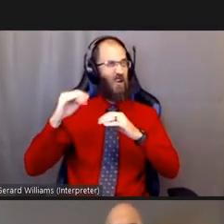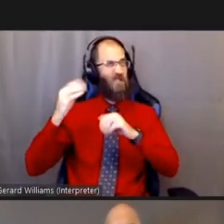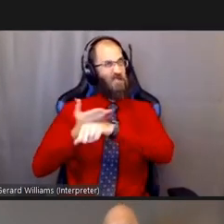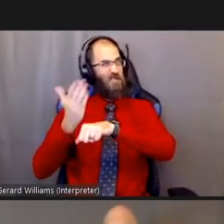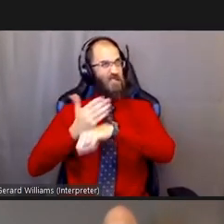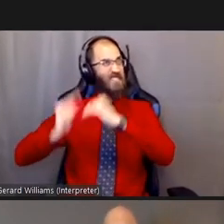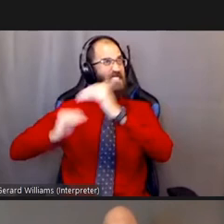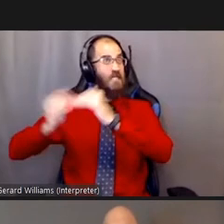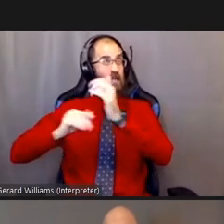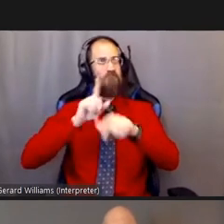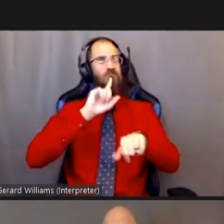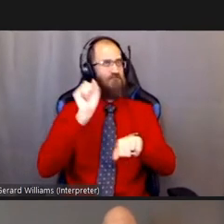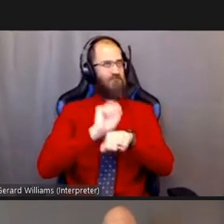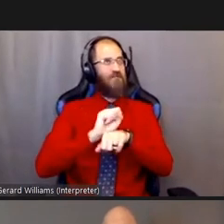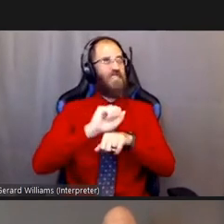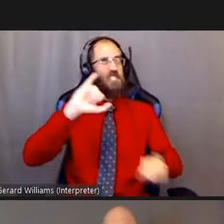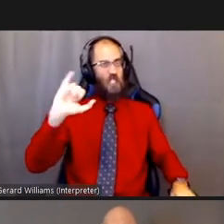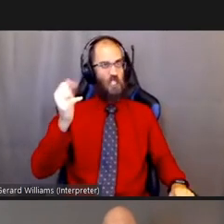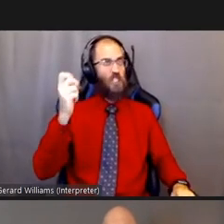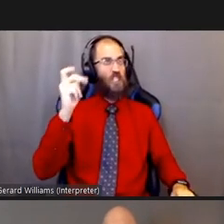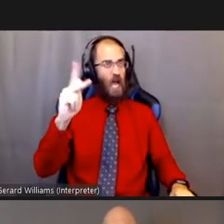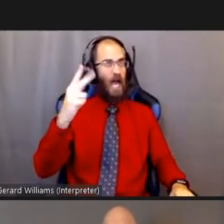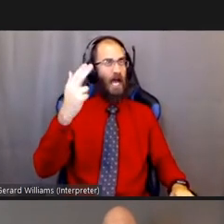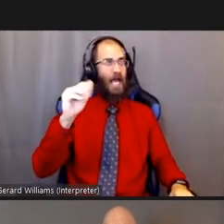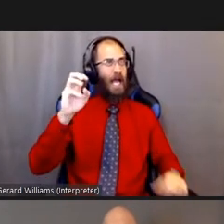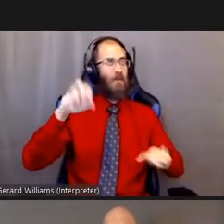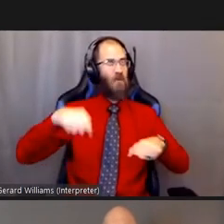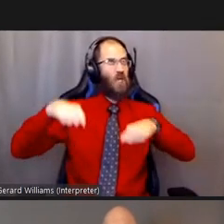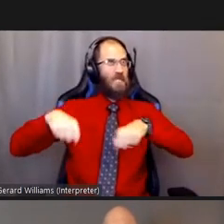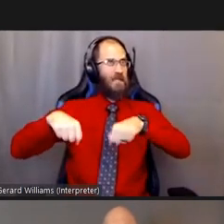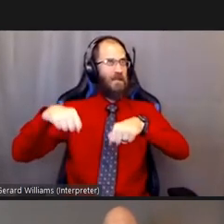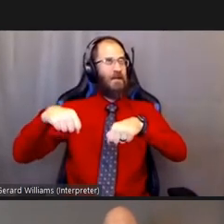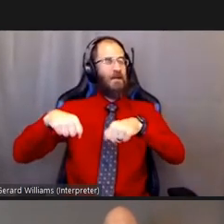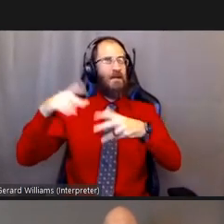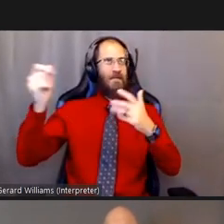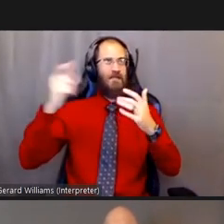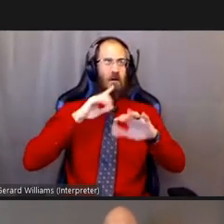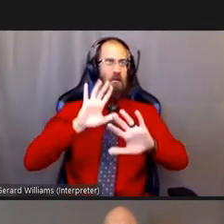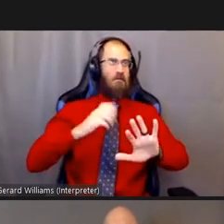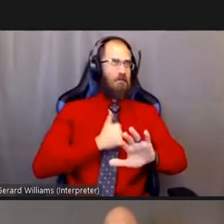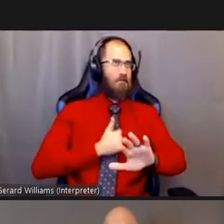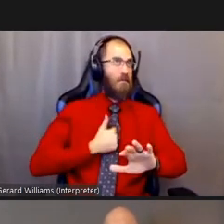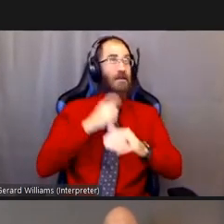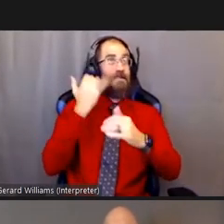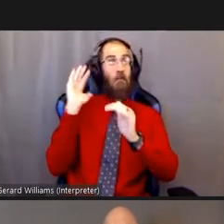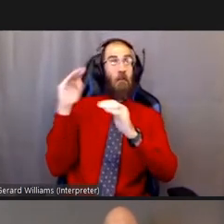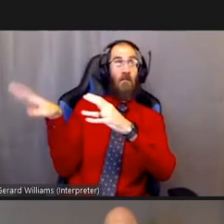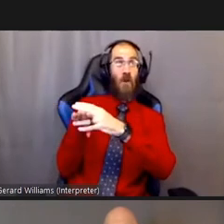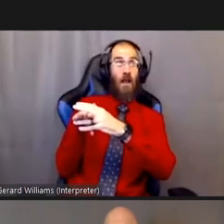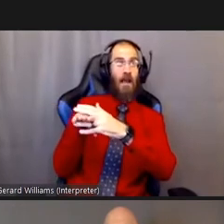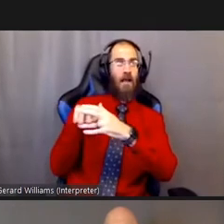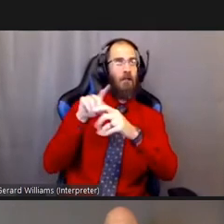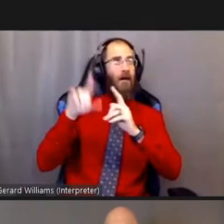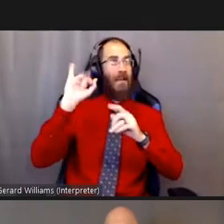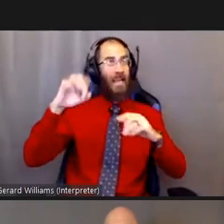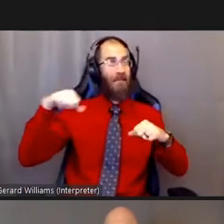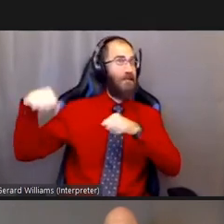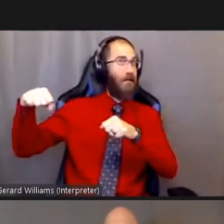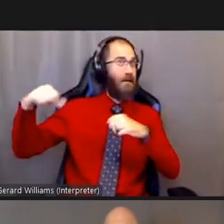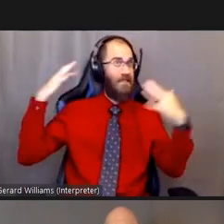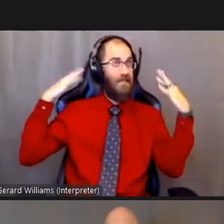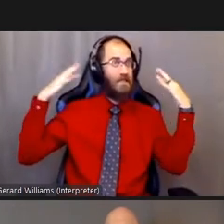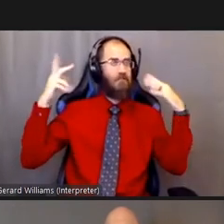a jackhammer. They seem to be on a break, but it could start up. So I'm sorry if you have any difficulties hearing me during the